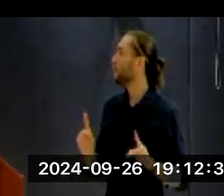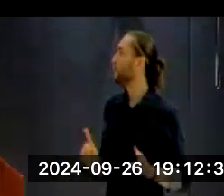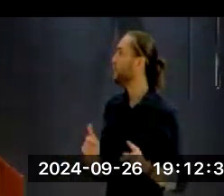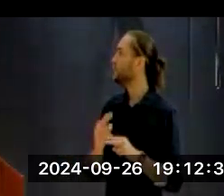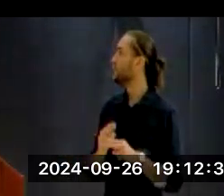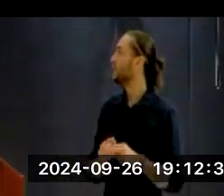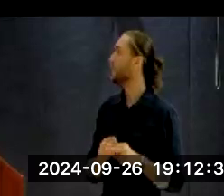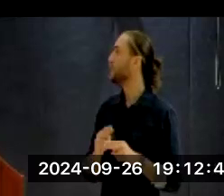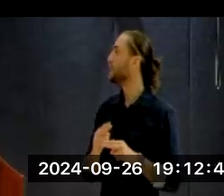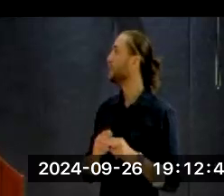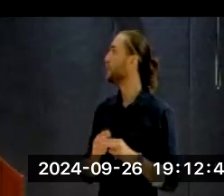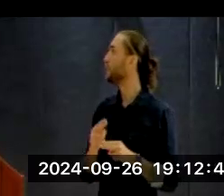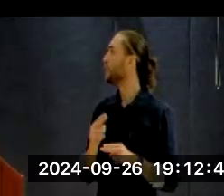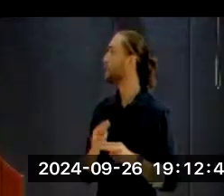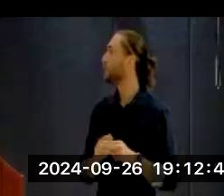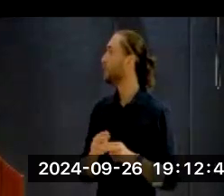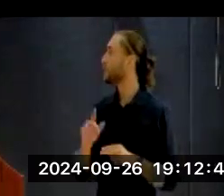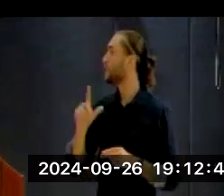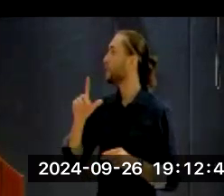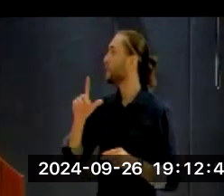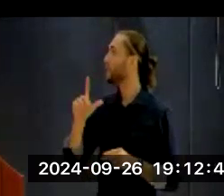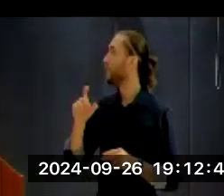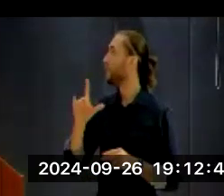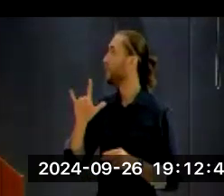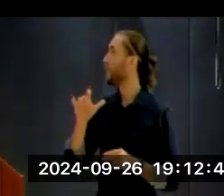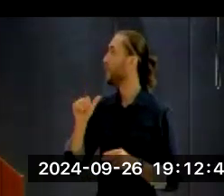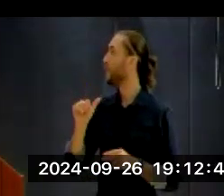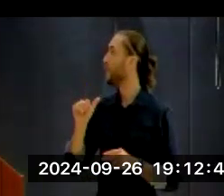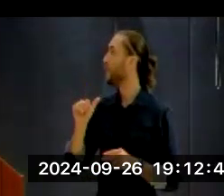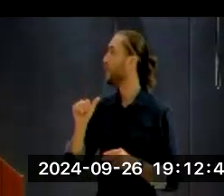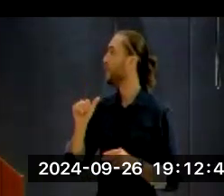Levi GF Leon. Leela? Levi.